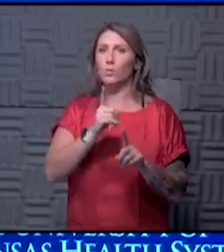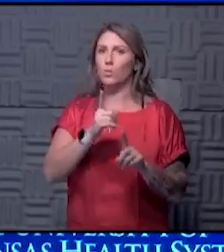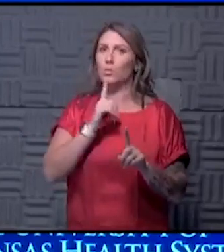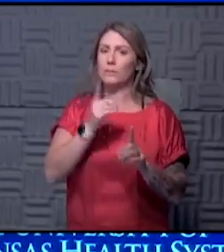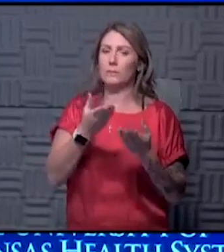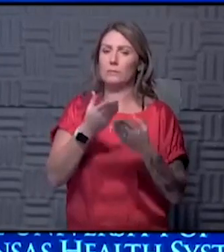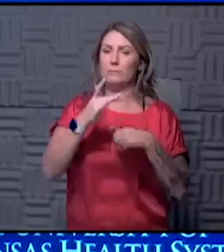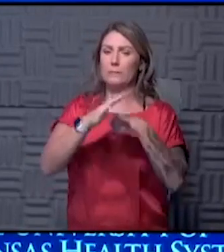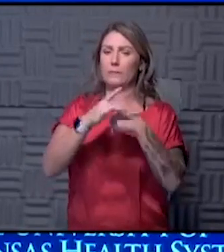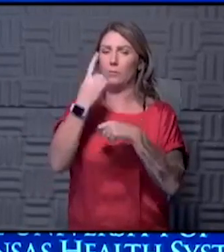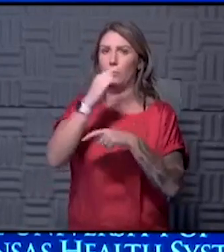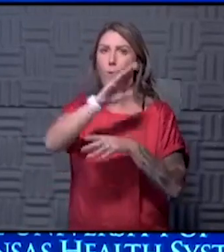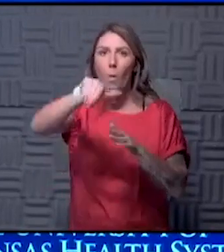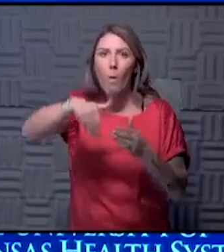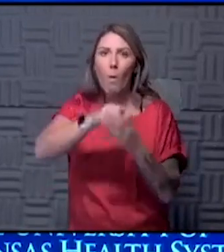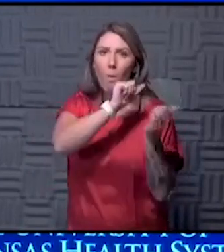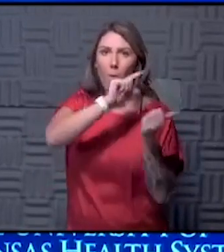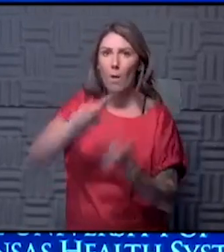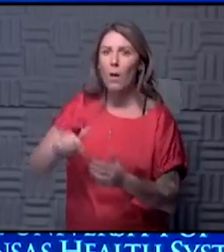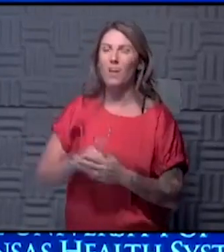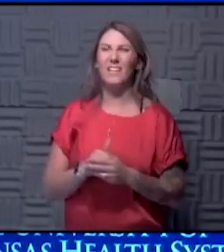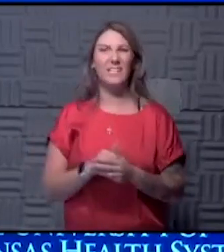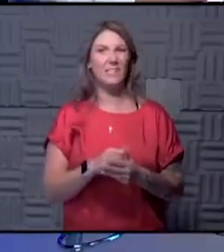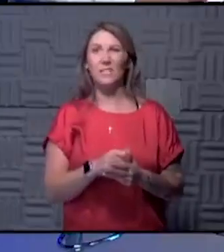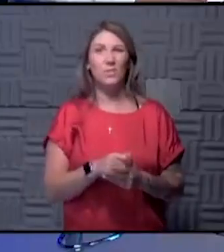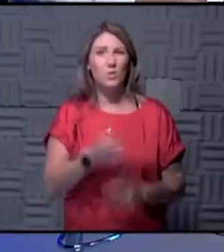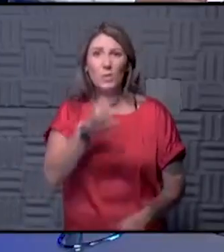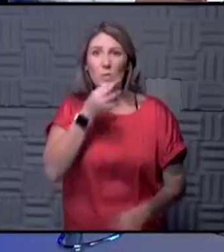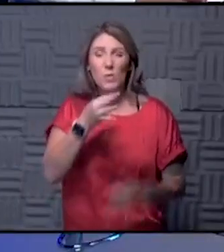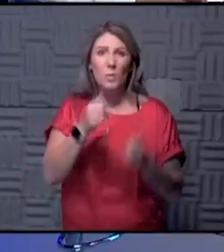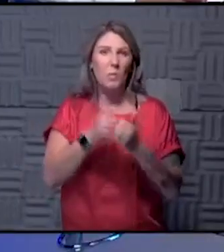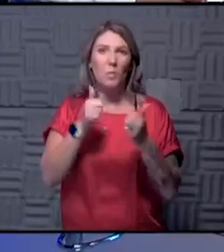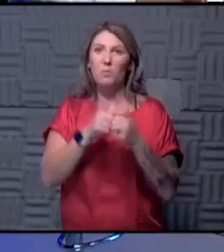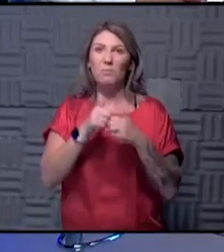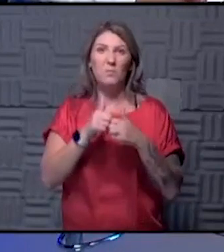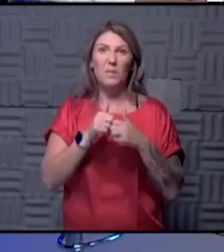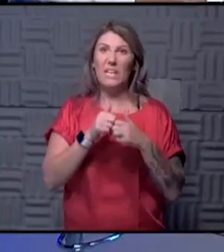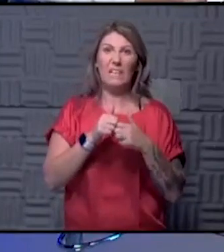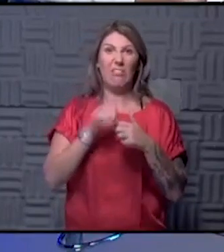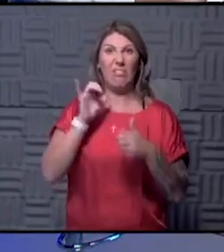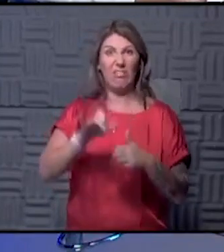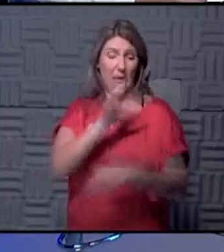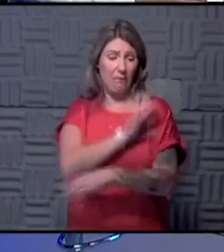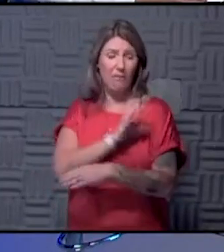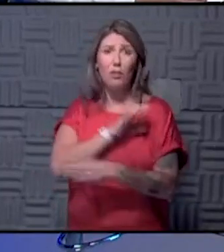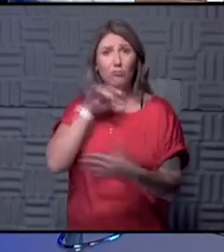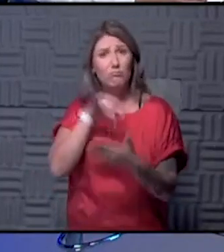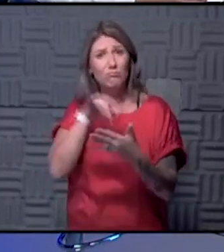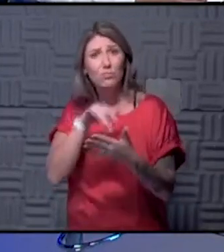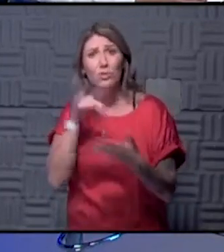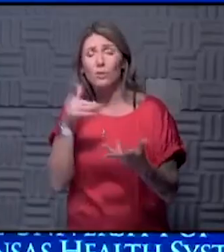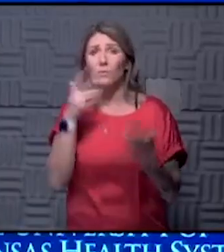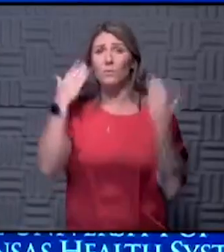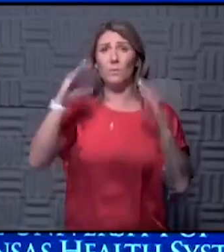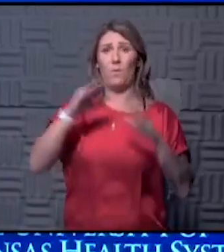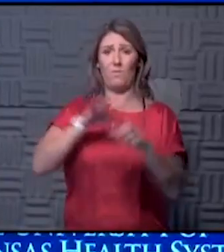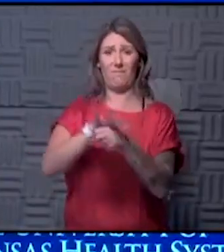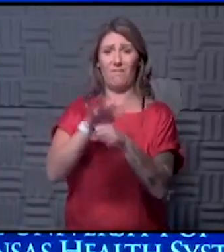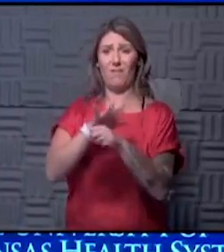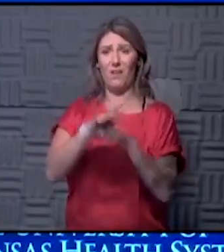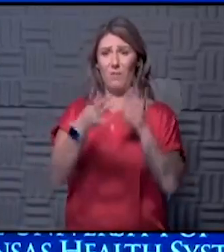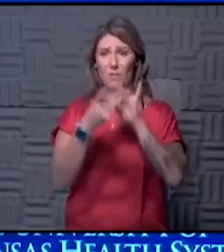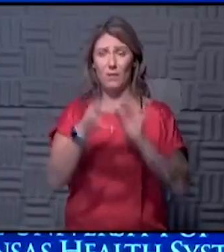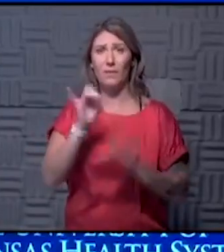for all It's folks. just too soon in the clinical trial process. It Is is that too what you're soon. saying? Exactly right, and we just don't know enough about it yet.